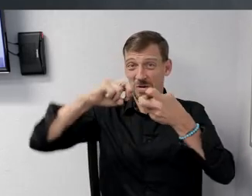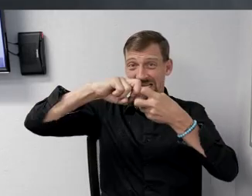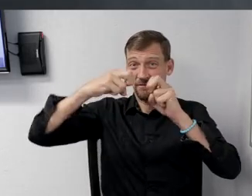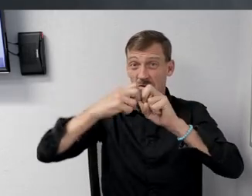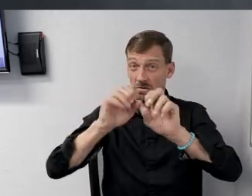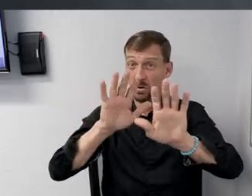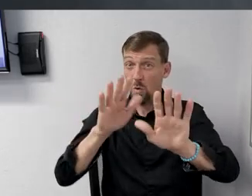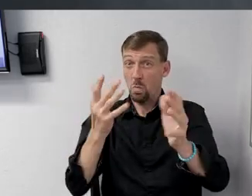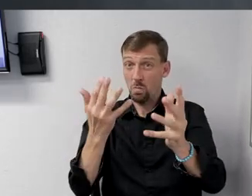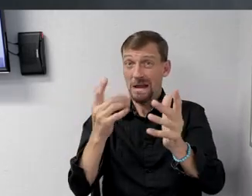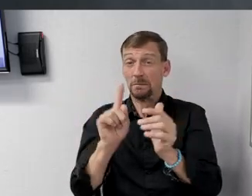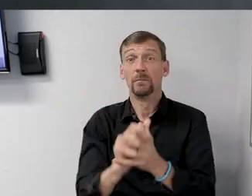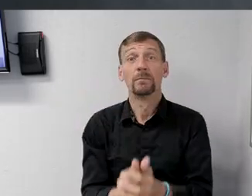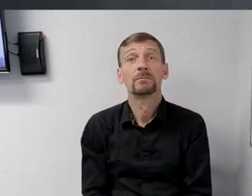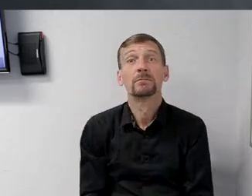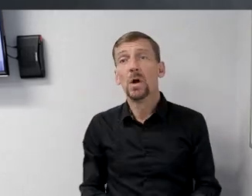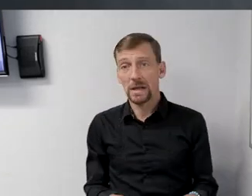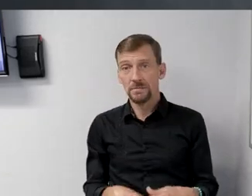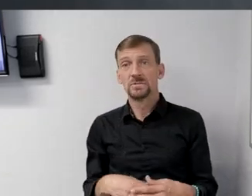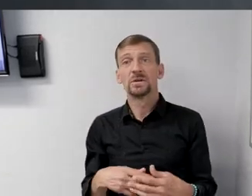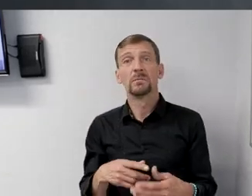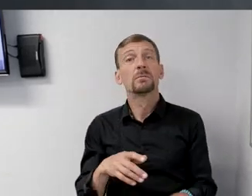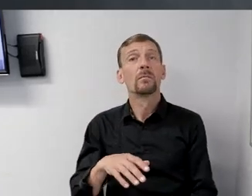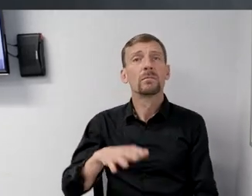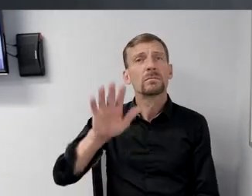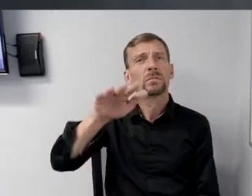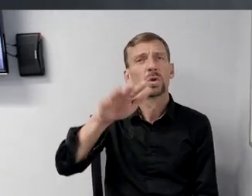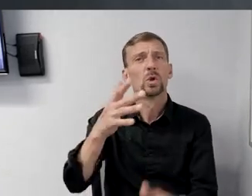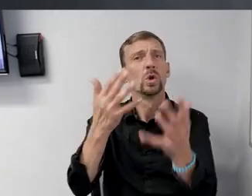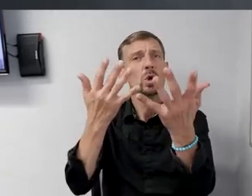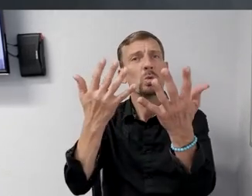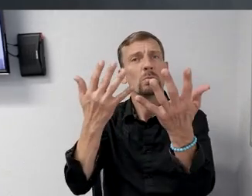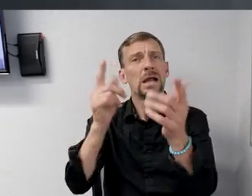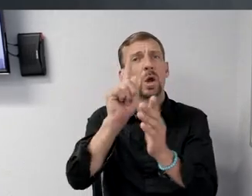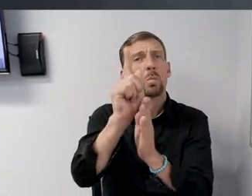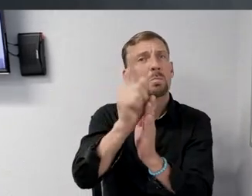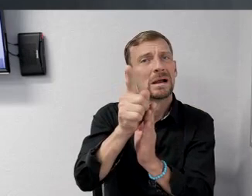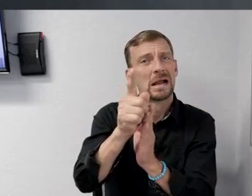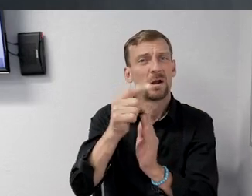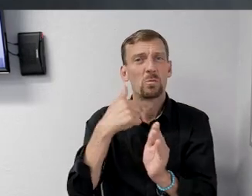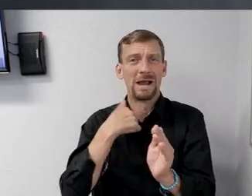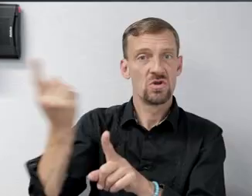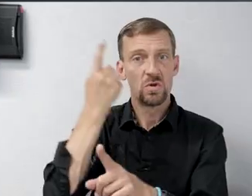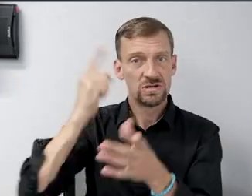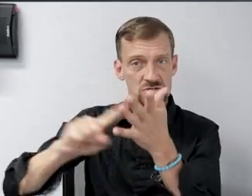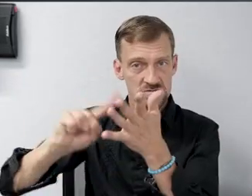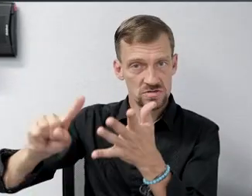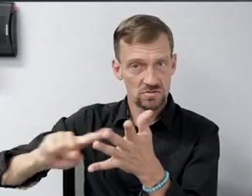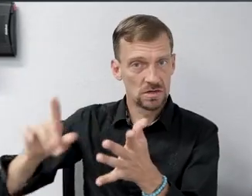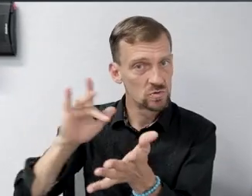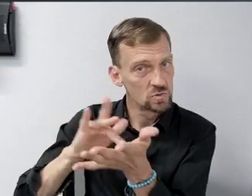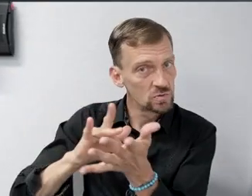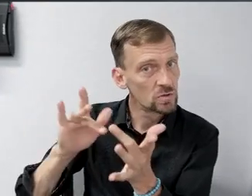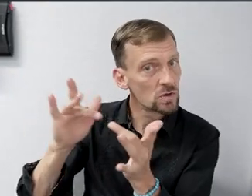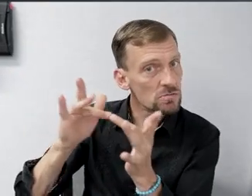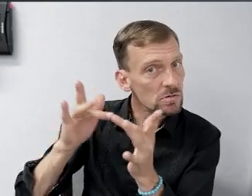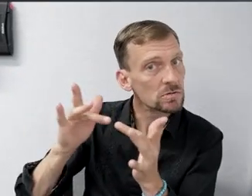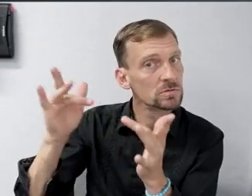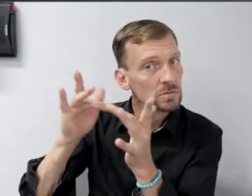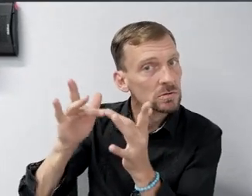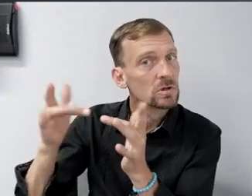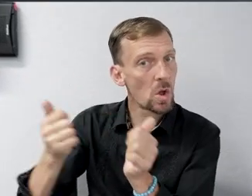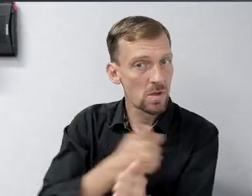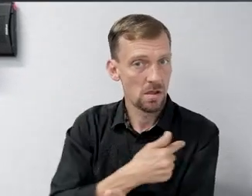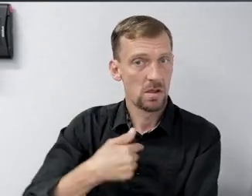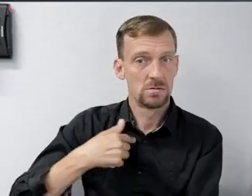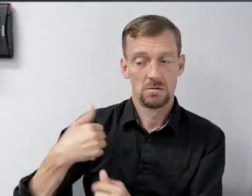his chief of staff or healthcare staff, they're constantly checking in with us. Also, earlier this